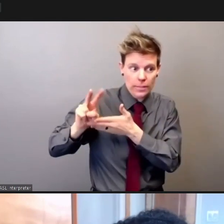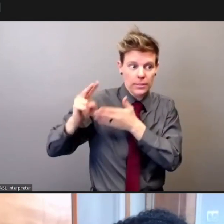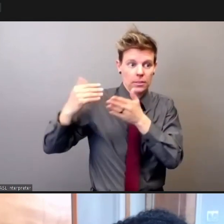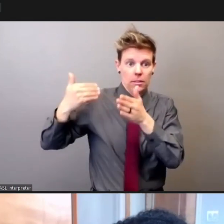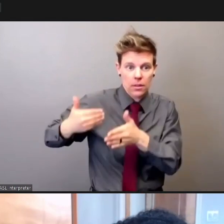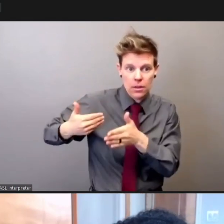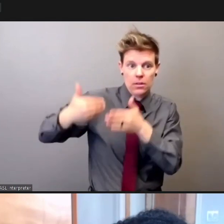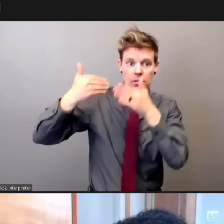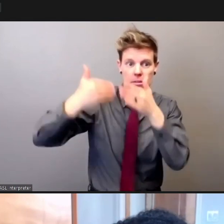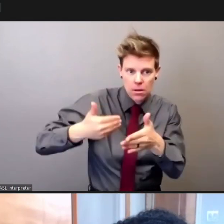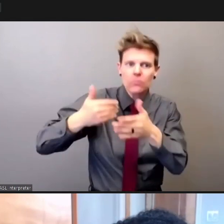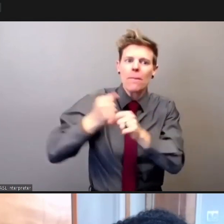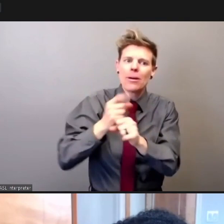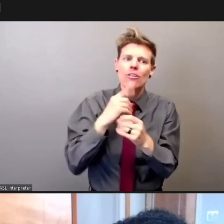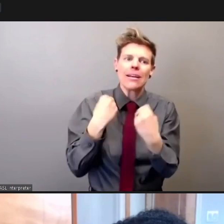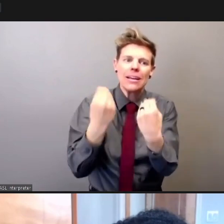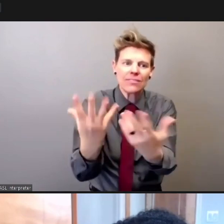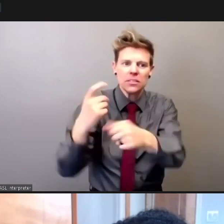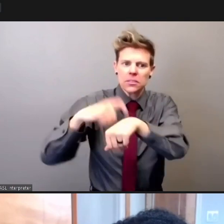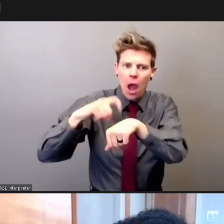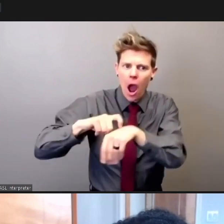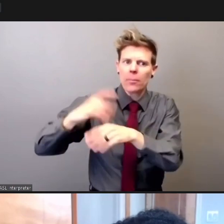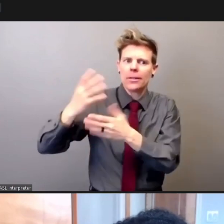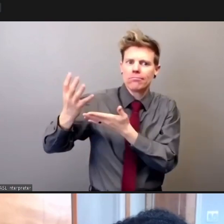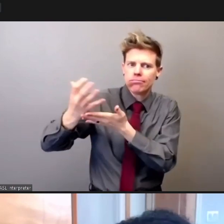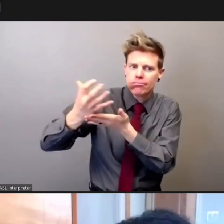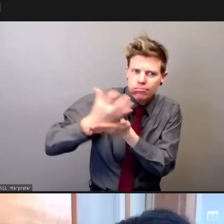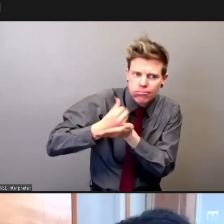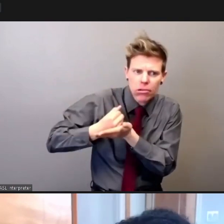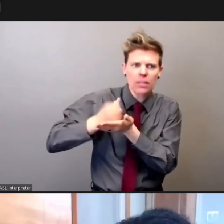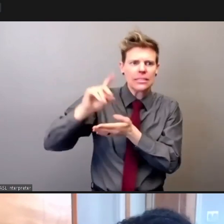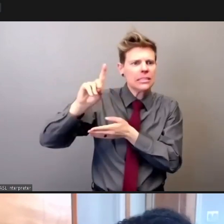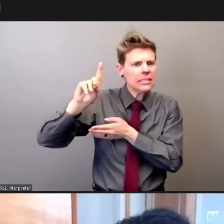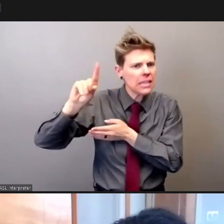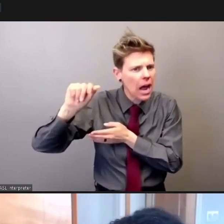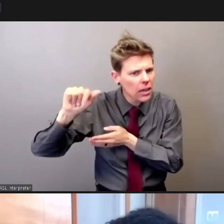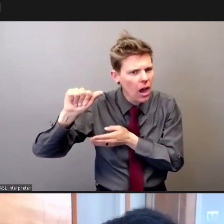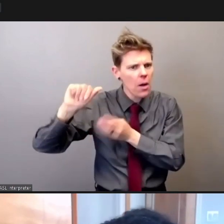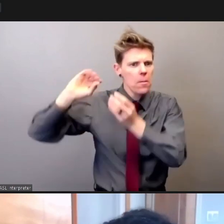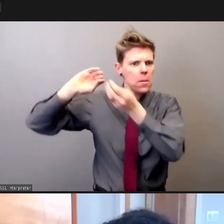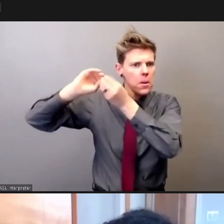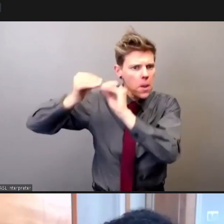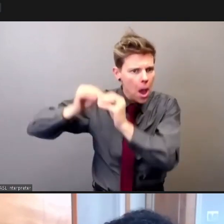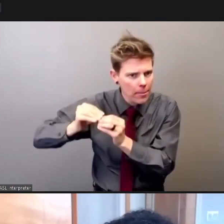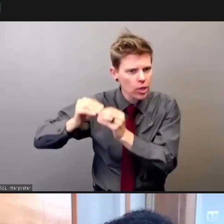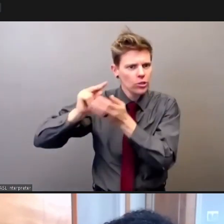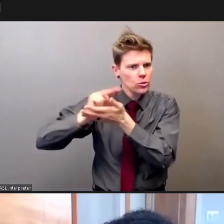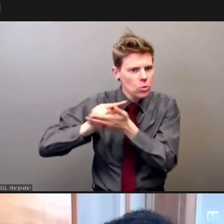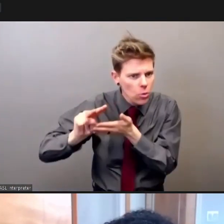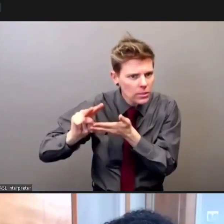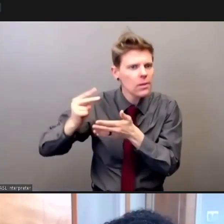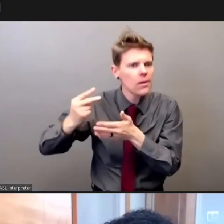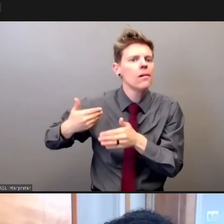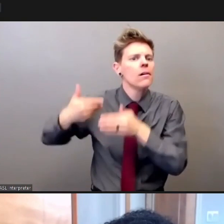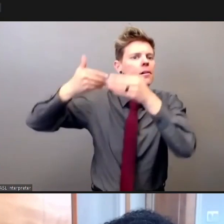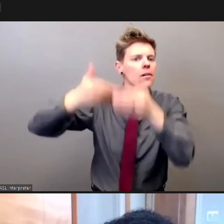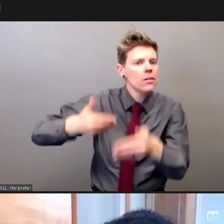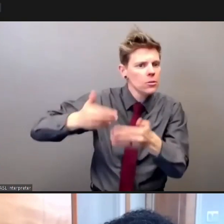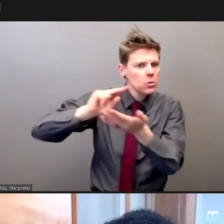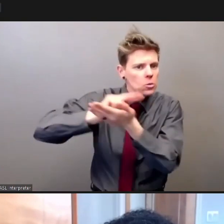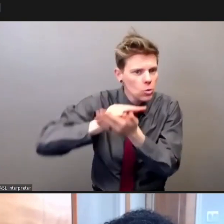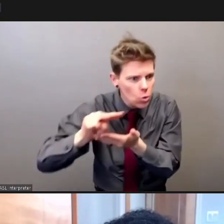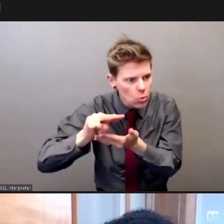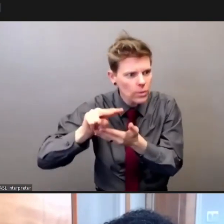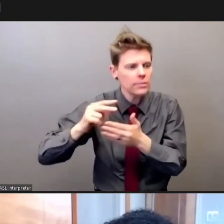incredibly rigorous attention the folks in epidemiology are paying to what goes in that 2-week period's worth of data, and it's only